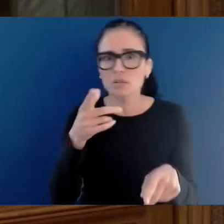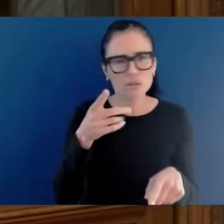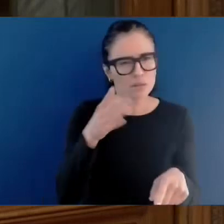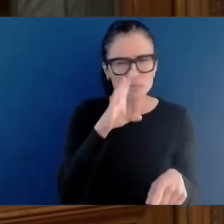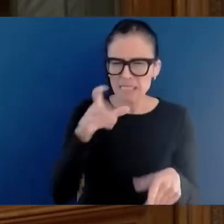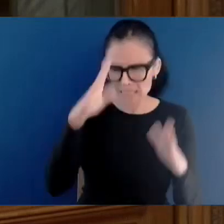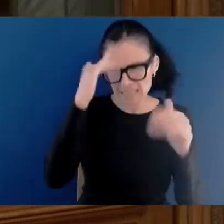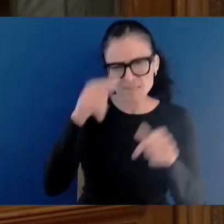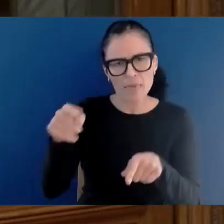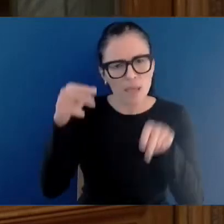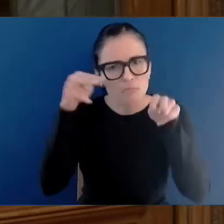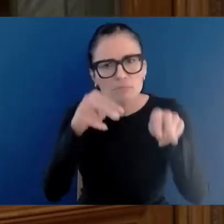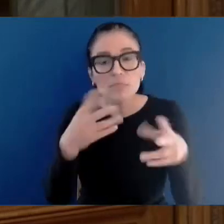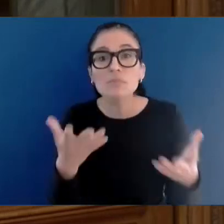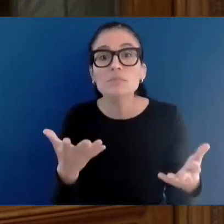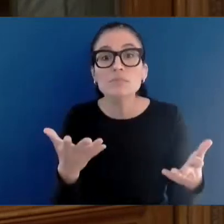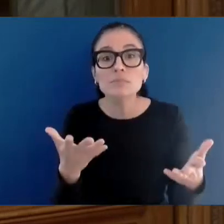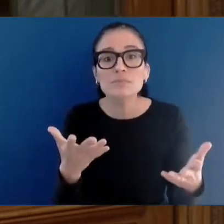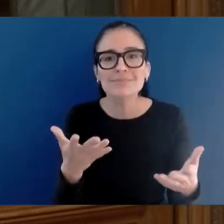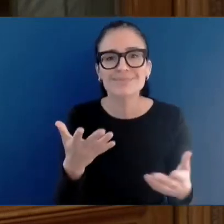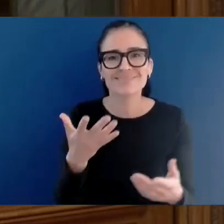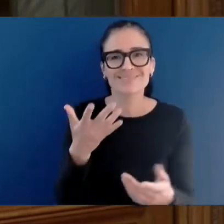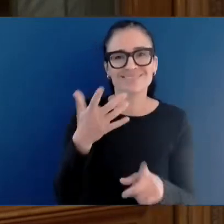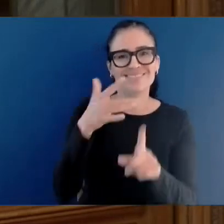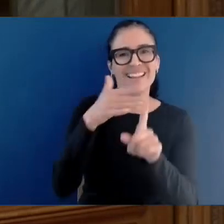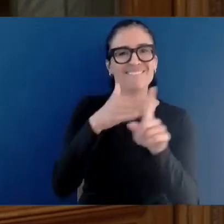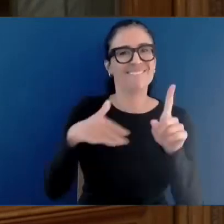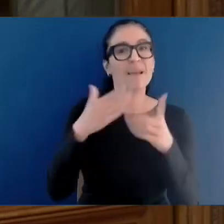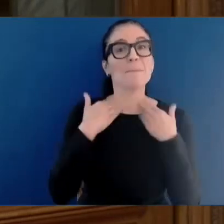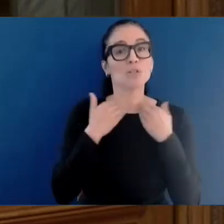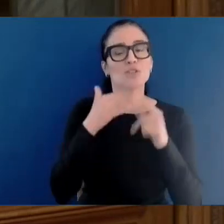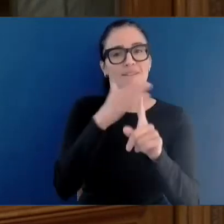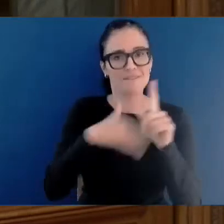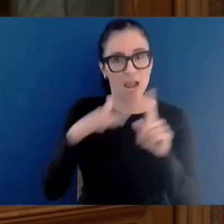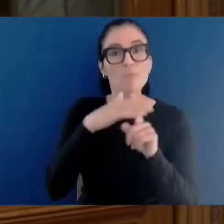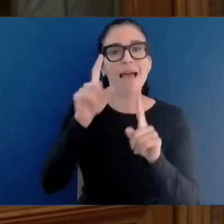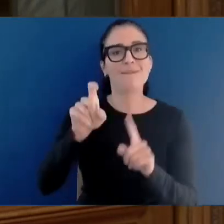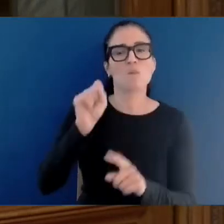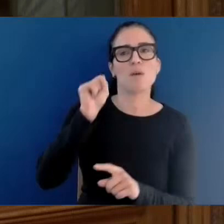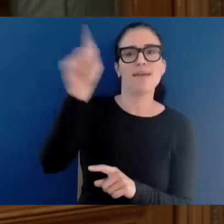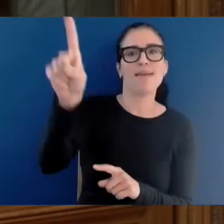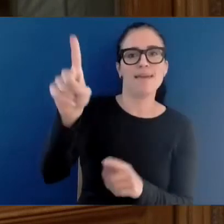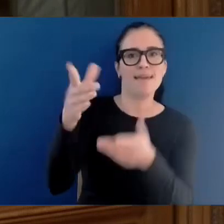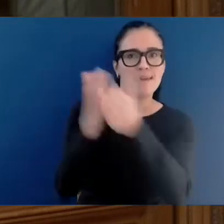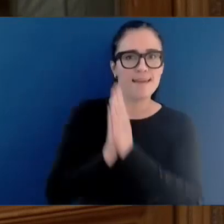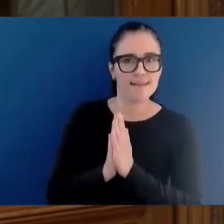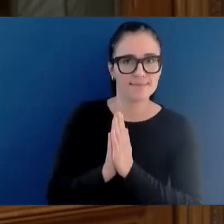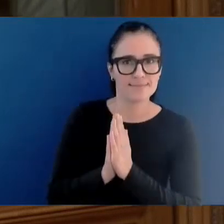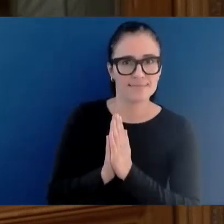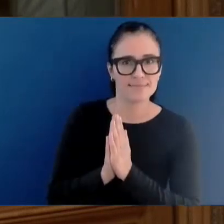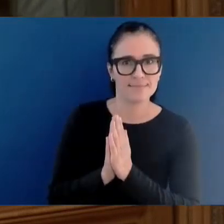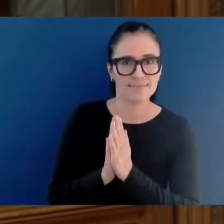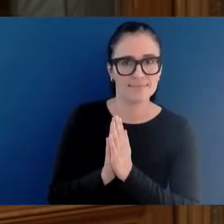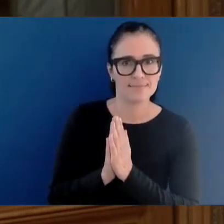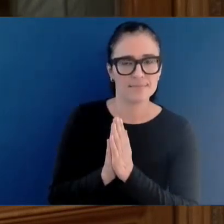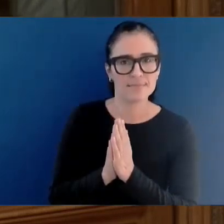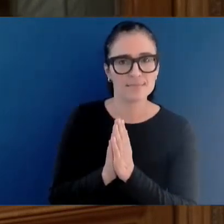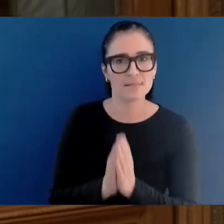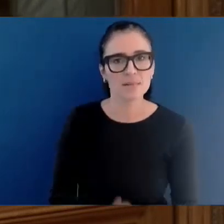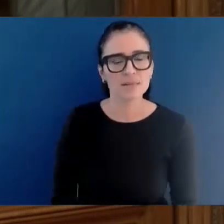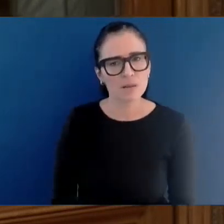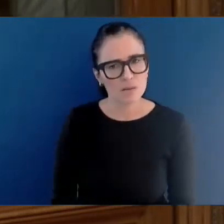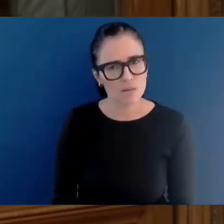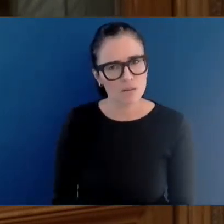ask. So, in my response today, will he turn to his colleague and ask that the BC Conservation Service